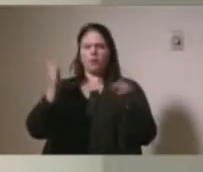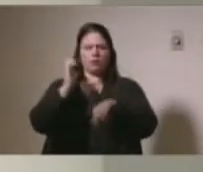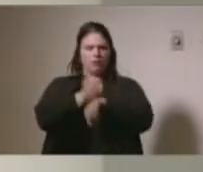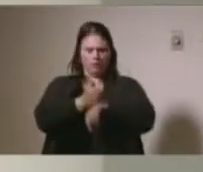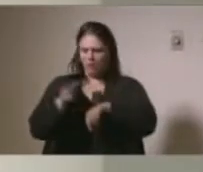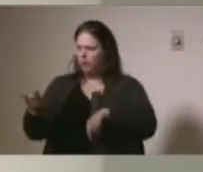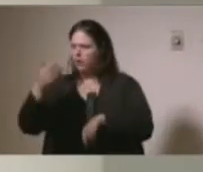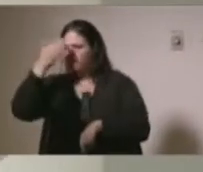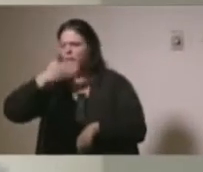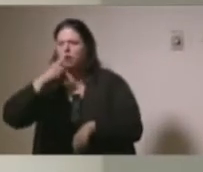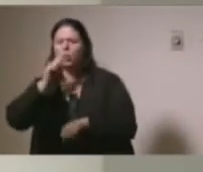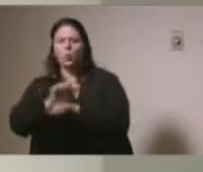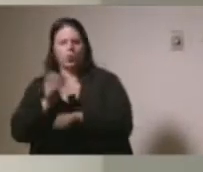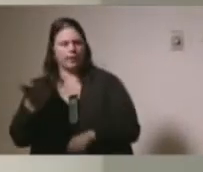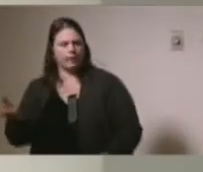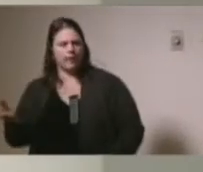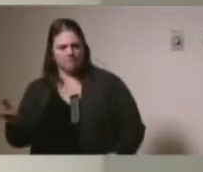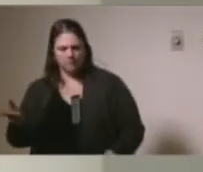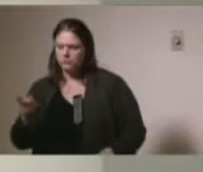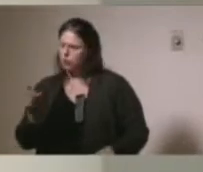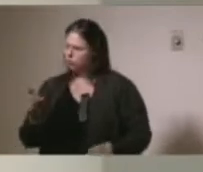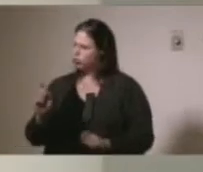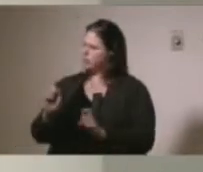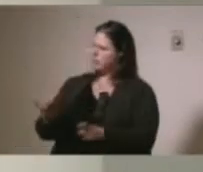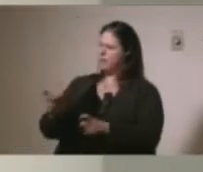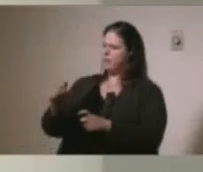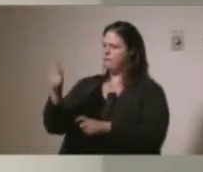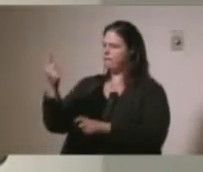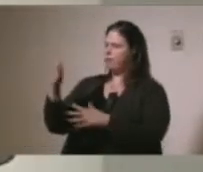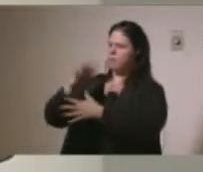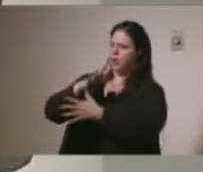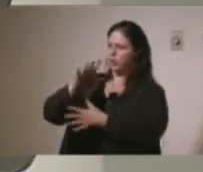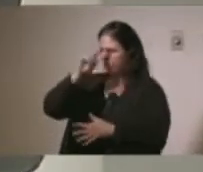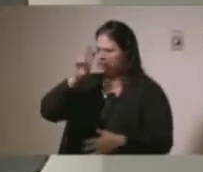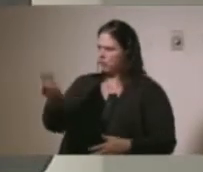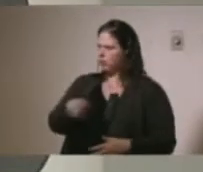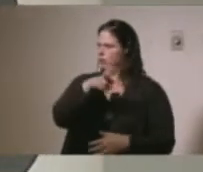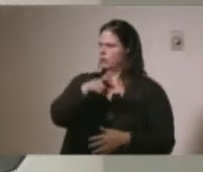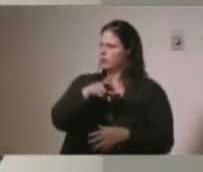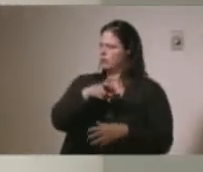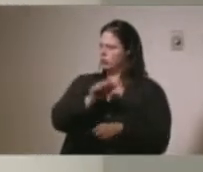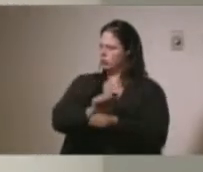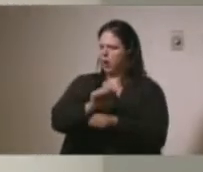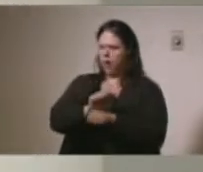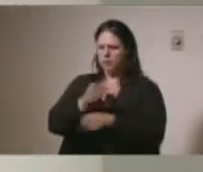the store network diminishes. And